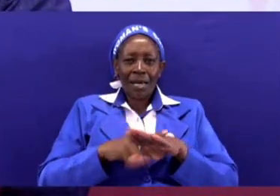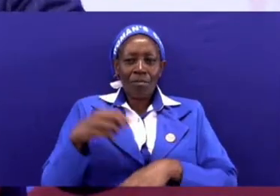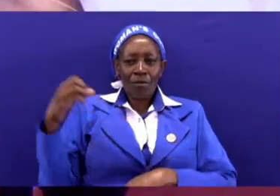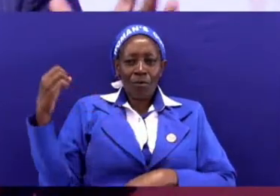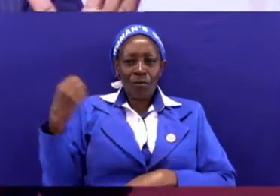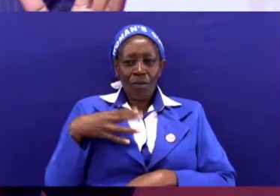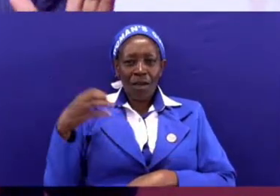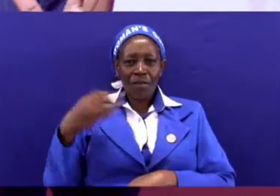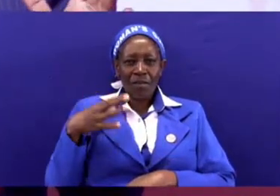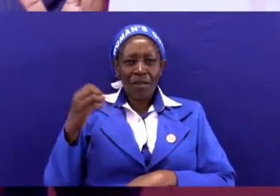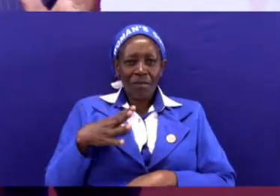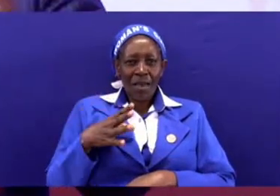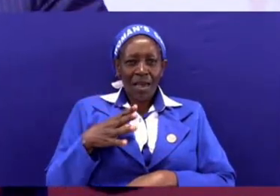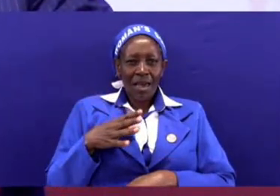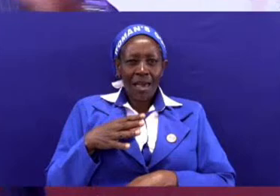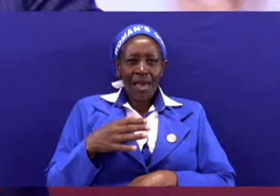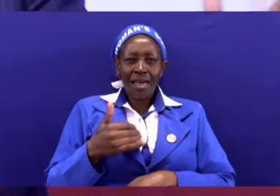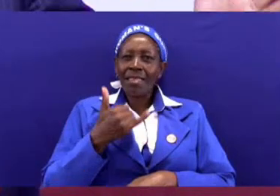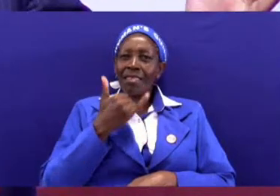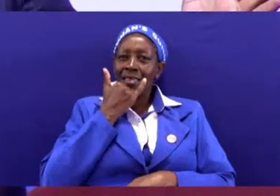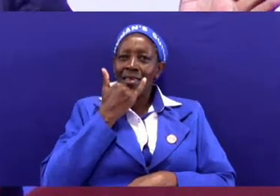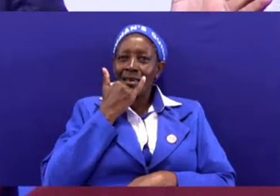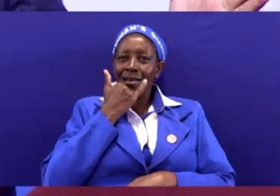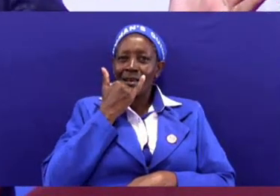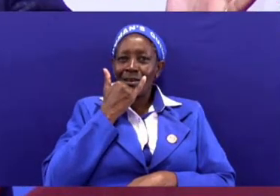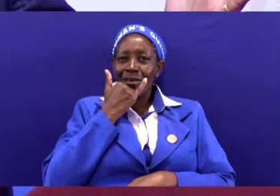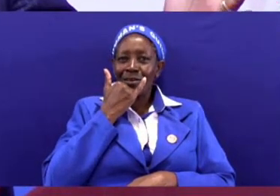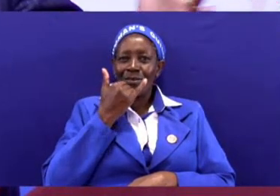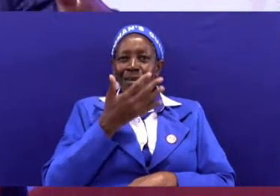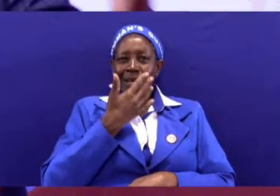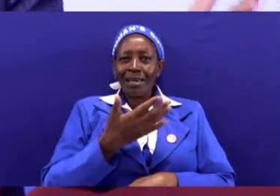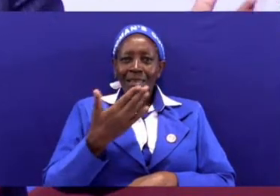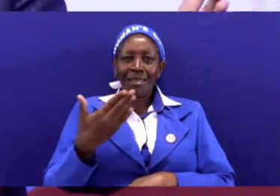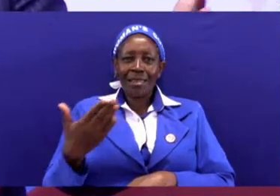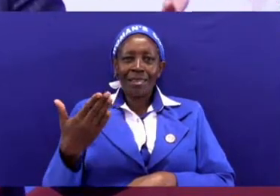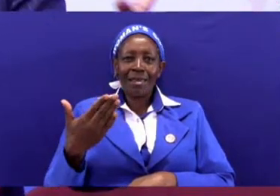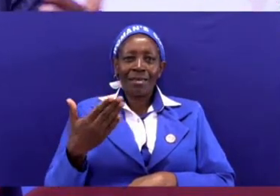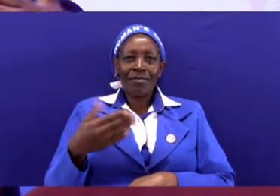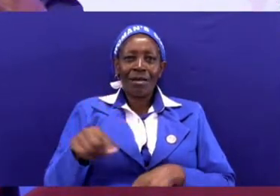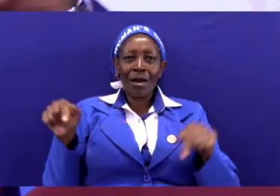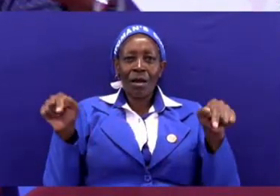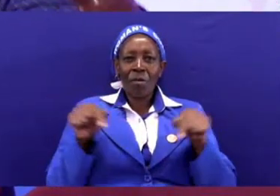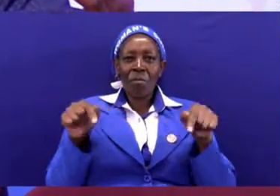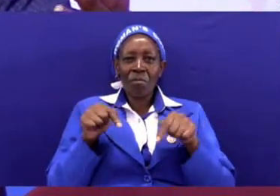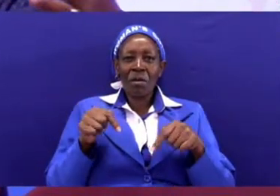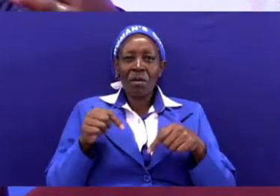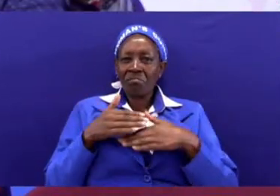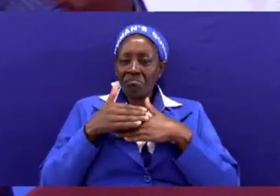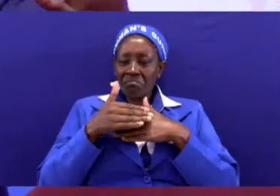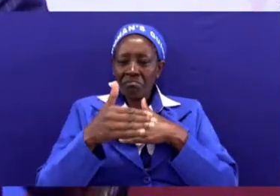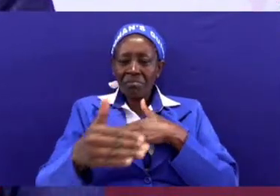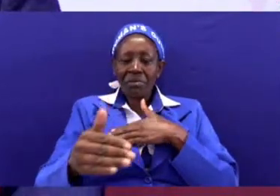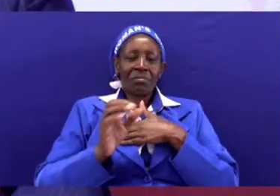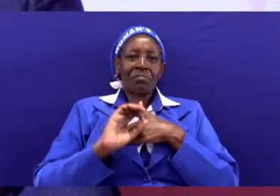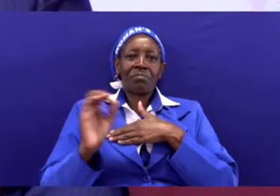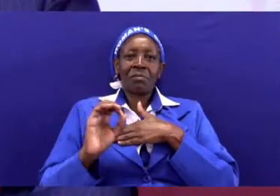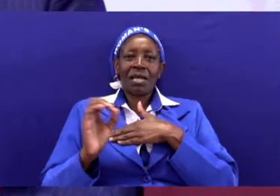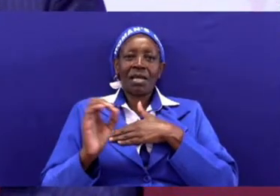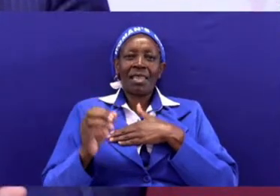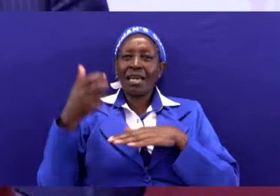are stagnant, we are incapacitated. Hatuwezi kusonga, hatuwezi kuchukua hatua za